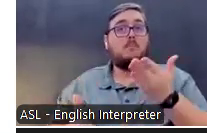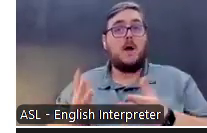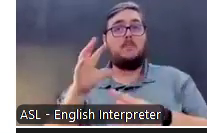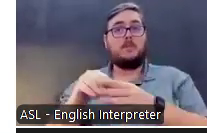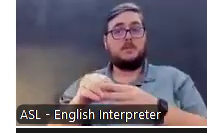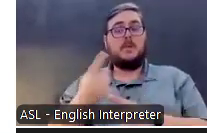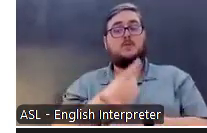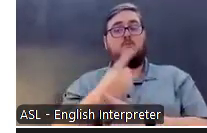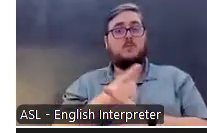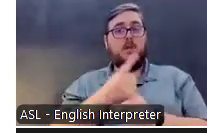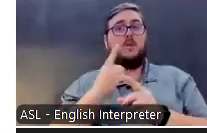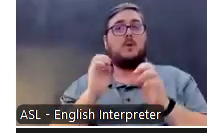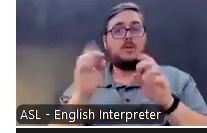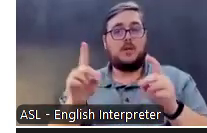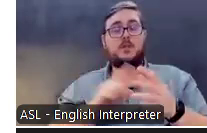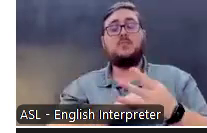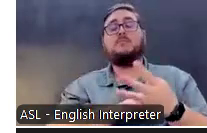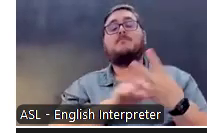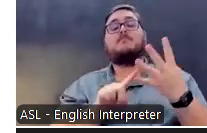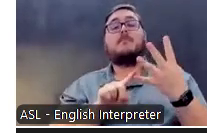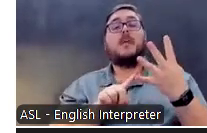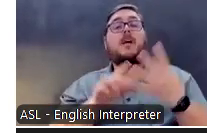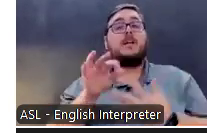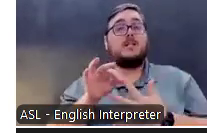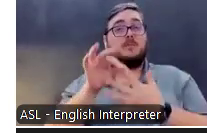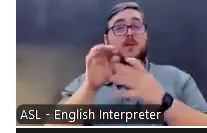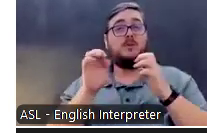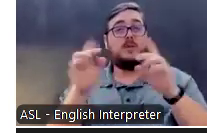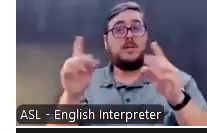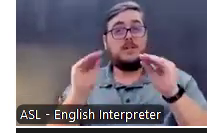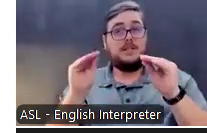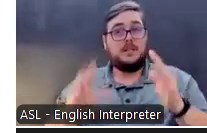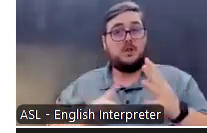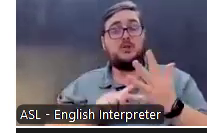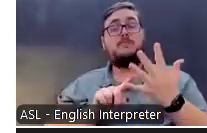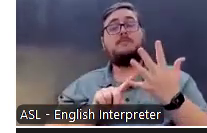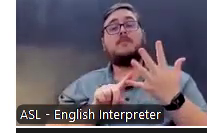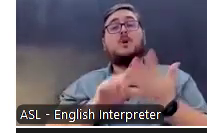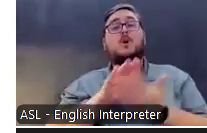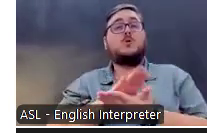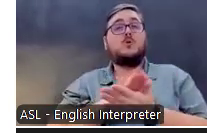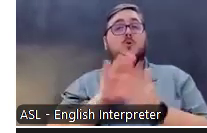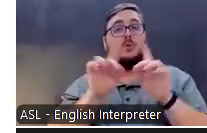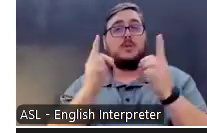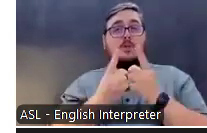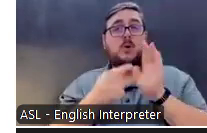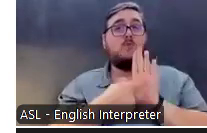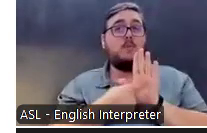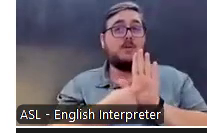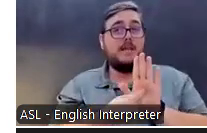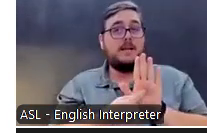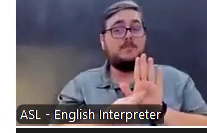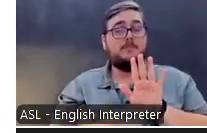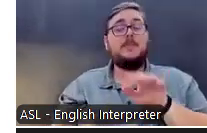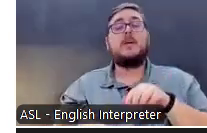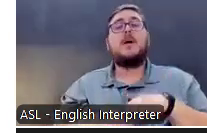special education teacher, a school district representative, and this is someone who's qualified to provide or